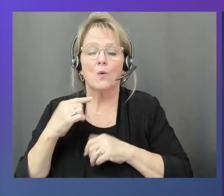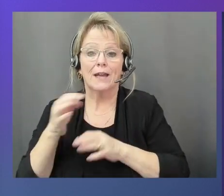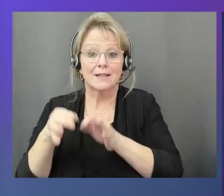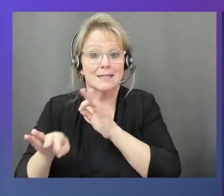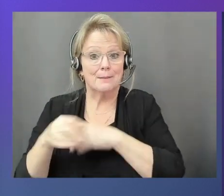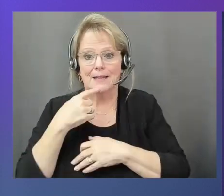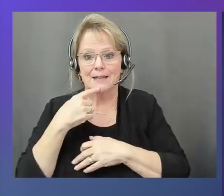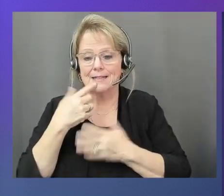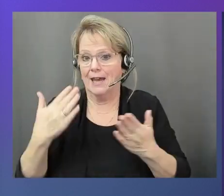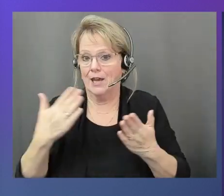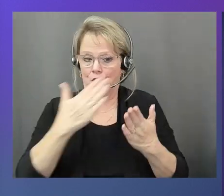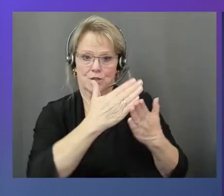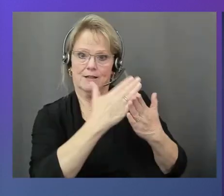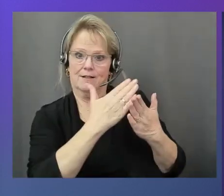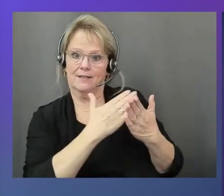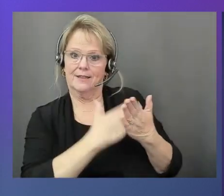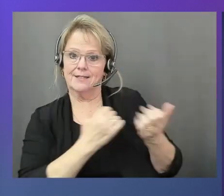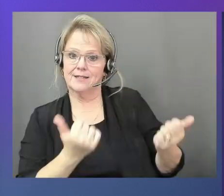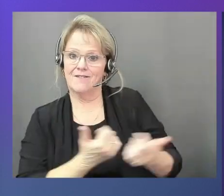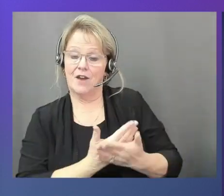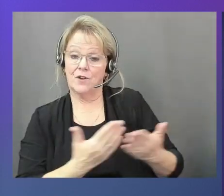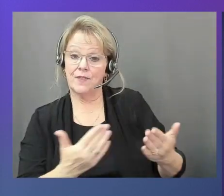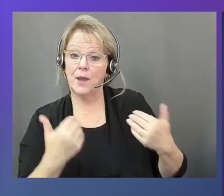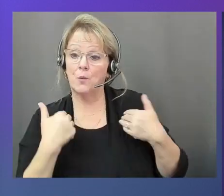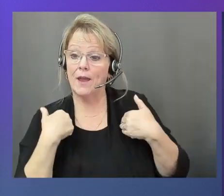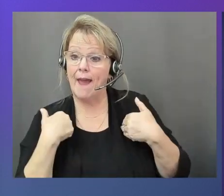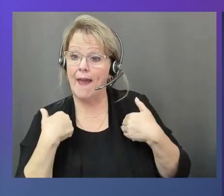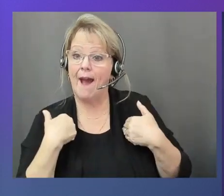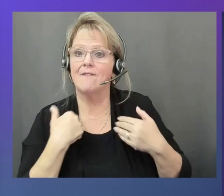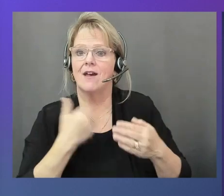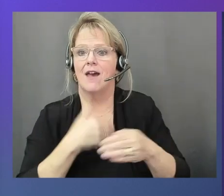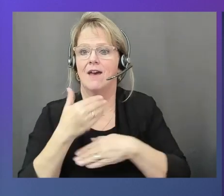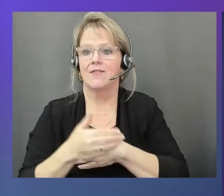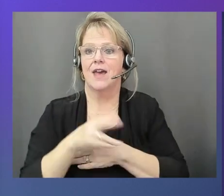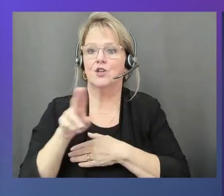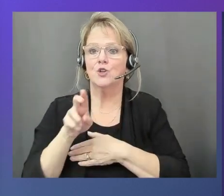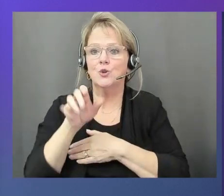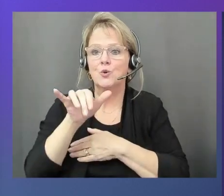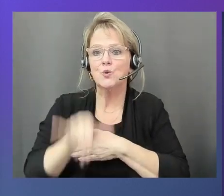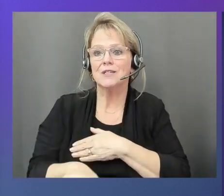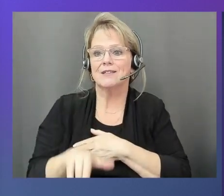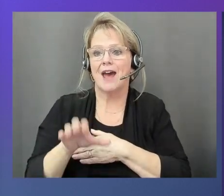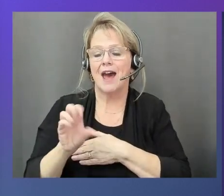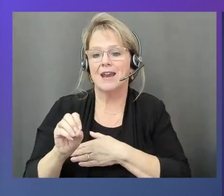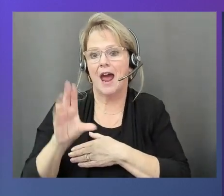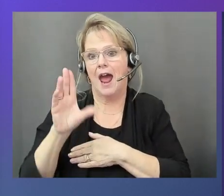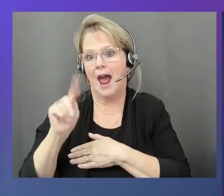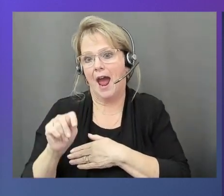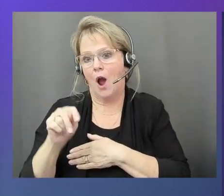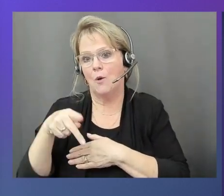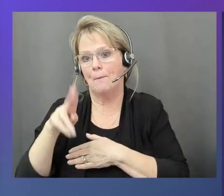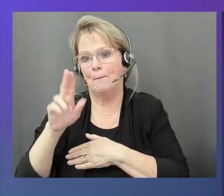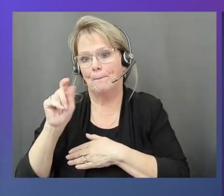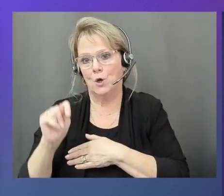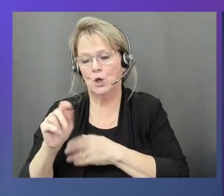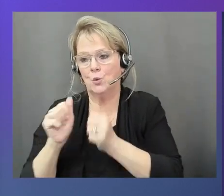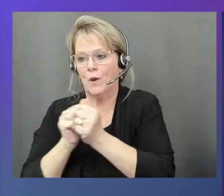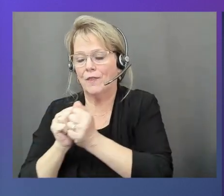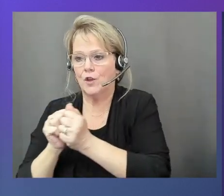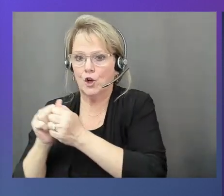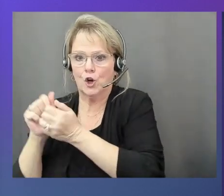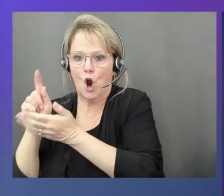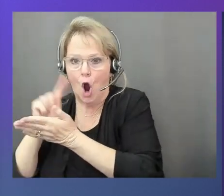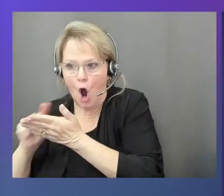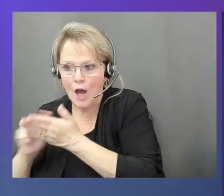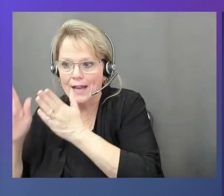a list of everything that we have, and then take that output and speak with your auditing team and say, hey, look, here's all of our systems, here's our patch inventory,